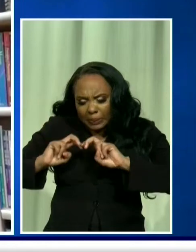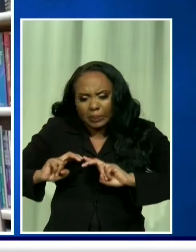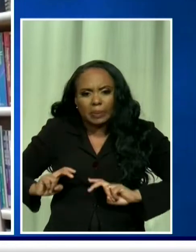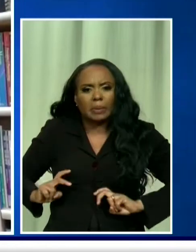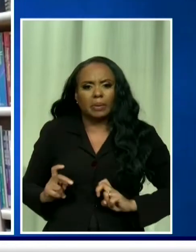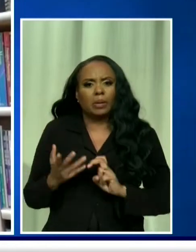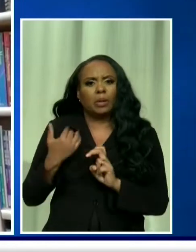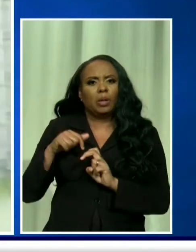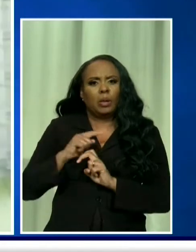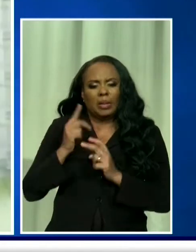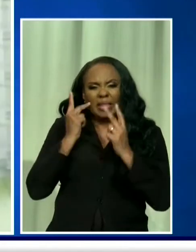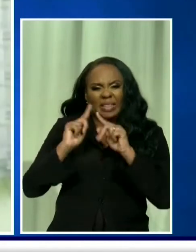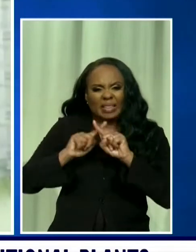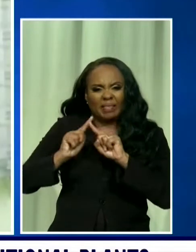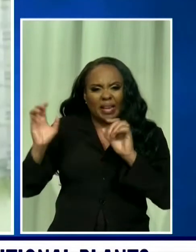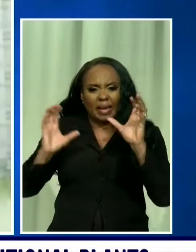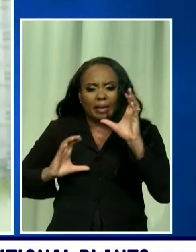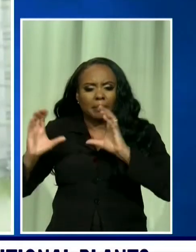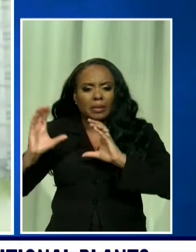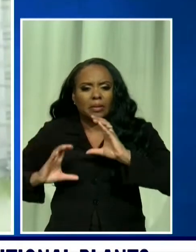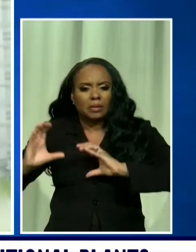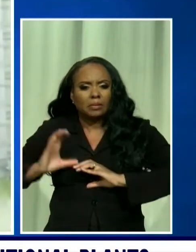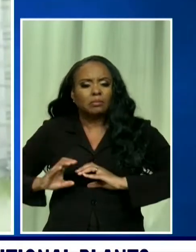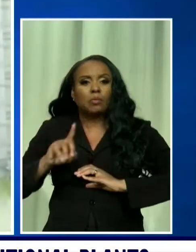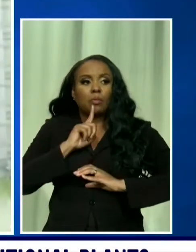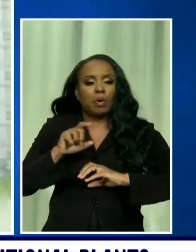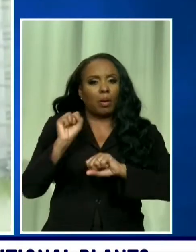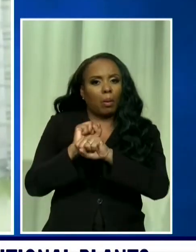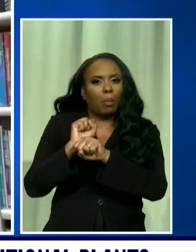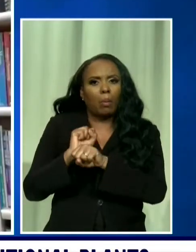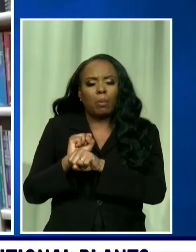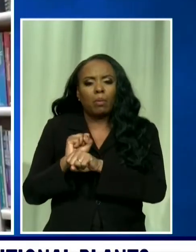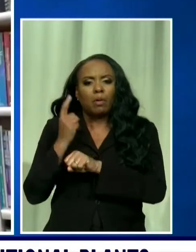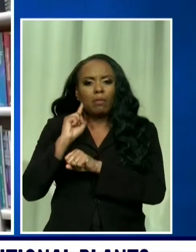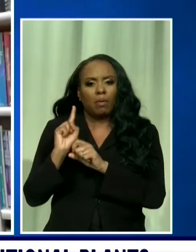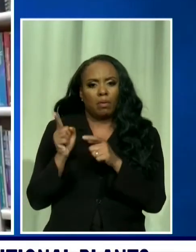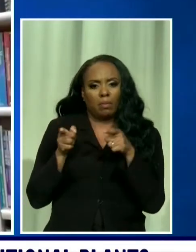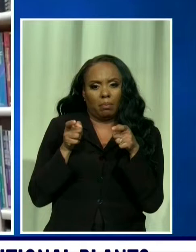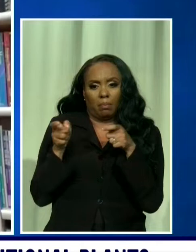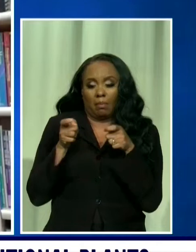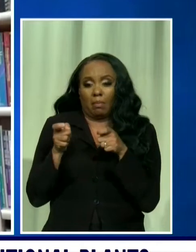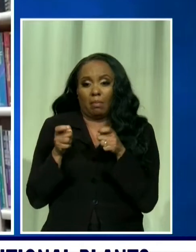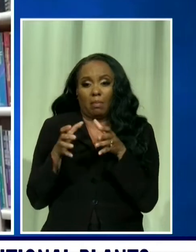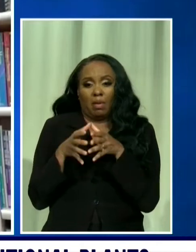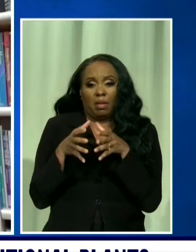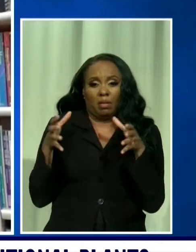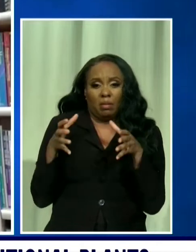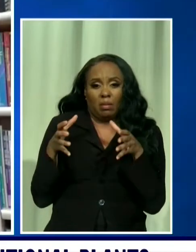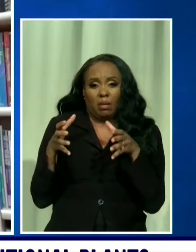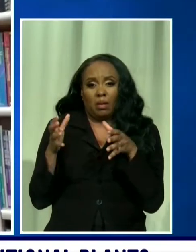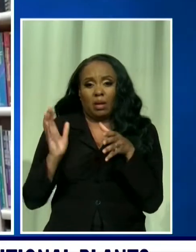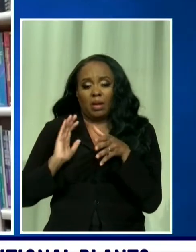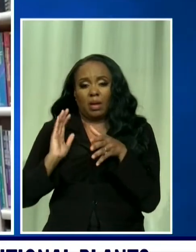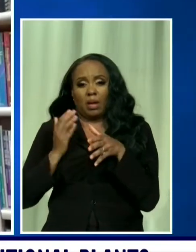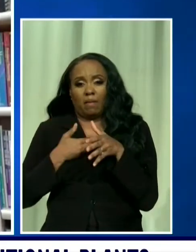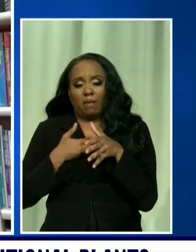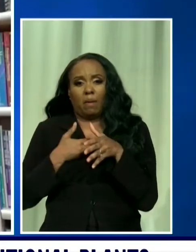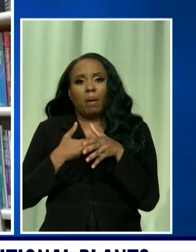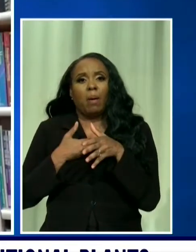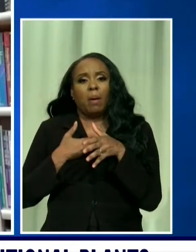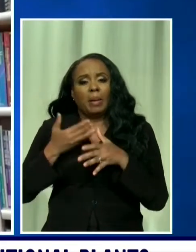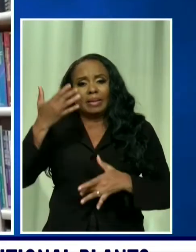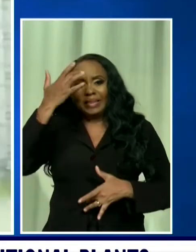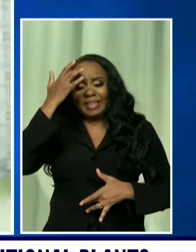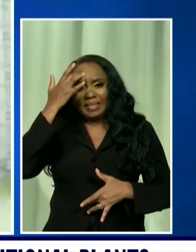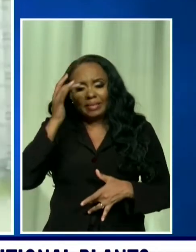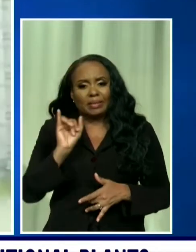these phytochemicals, have proven to be effective in managing a lot of the symptoms associated with chronic